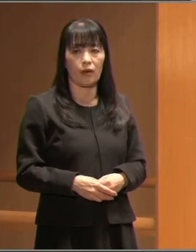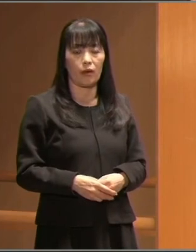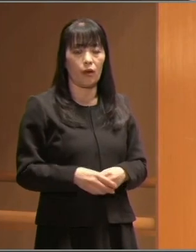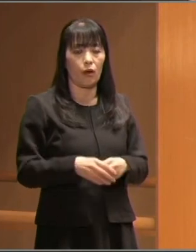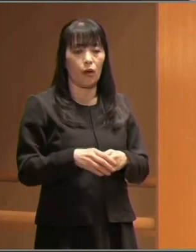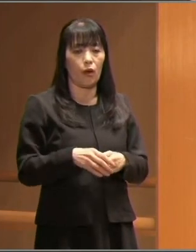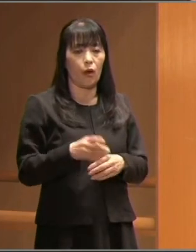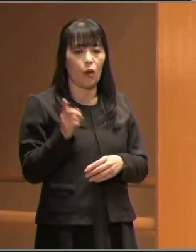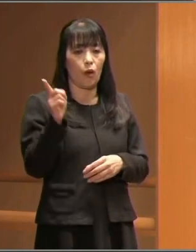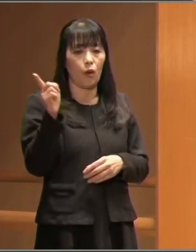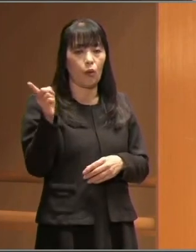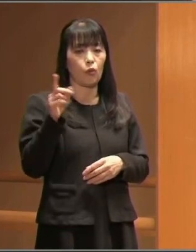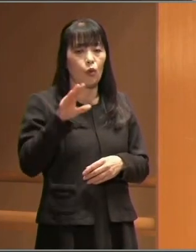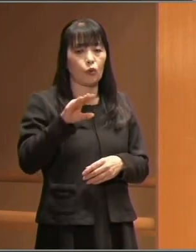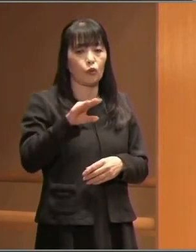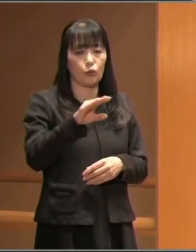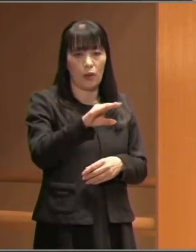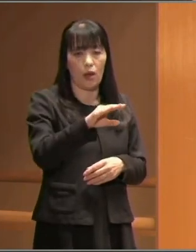So